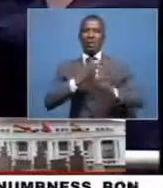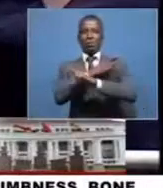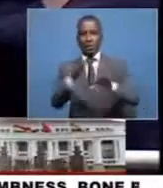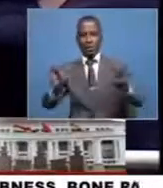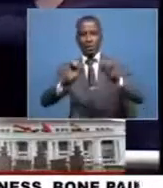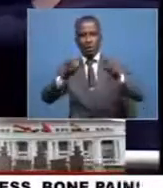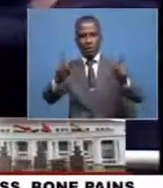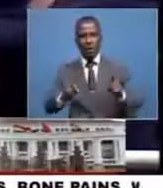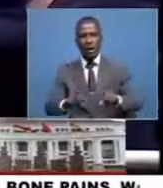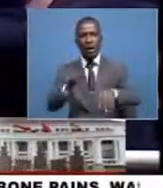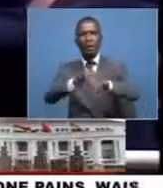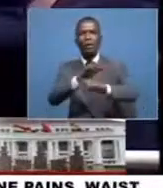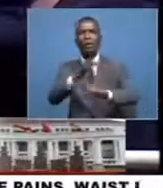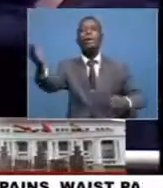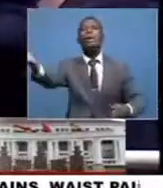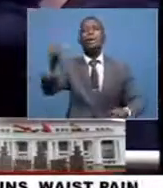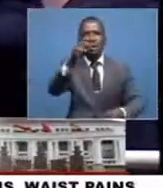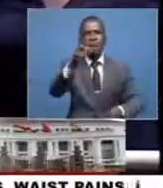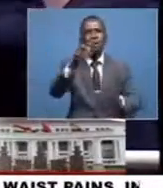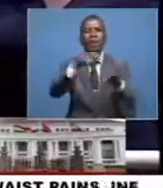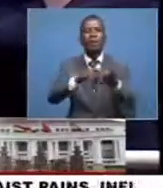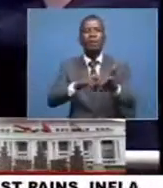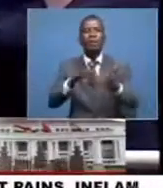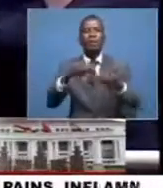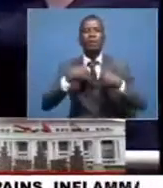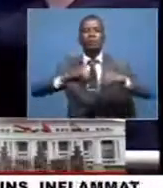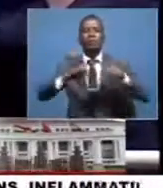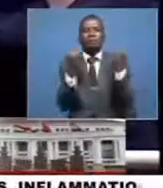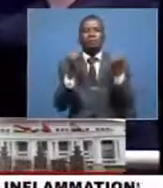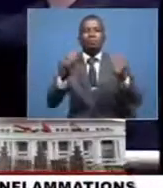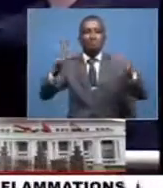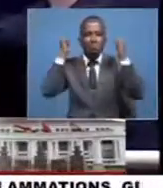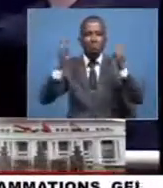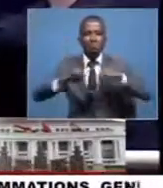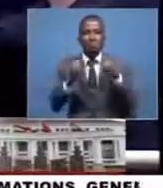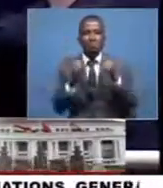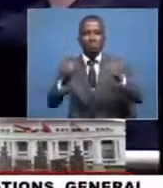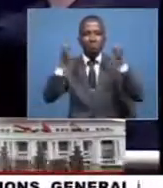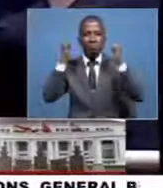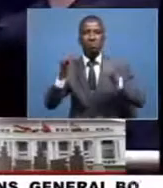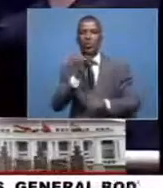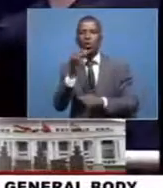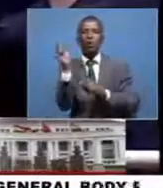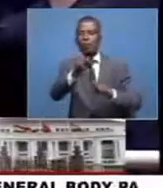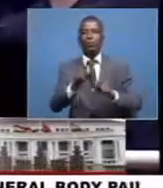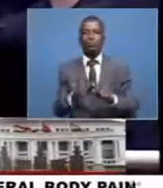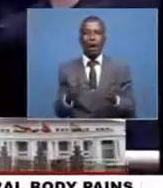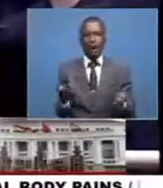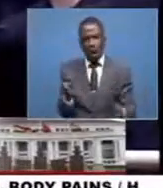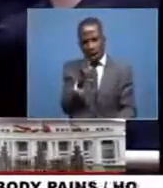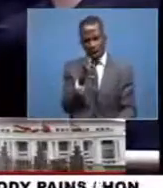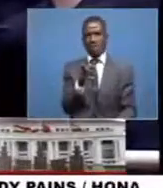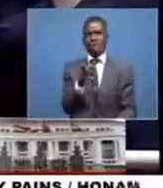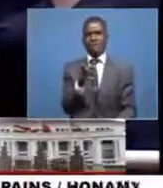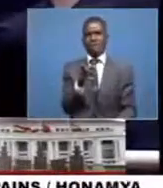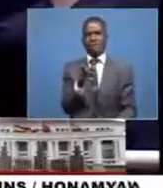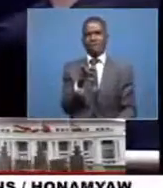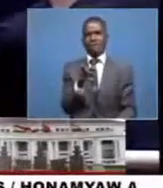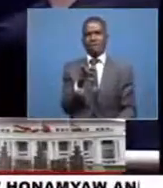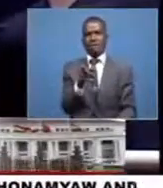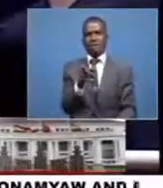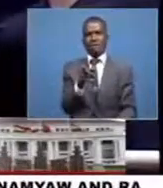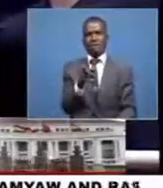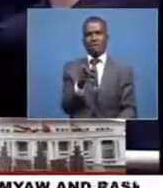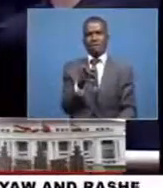se brabetna de kanu mbisa wa o se mema menko adakanum nanso court enyabua se onu